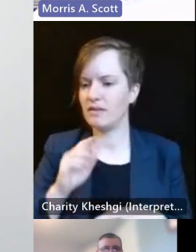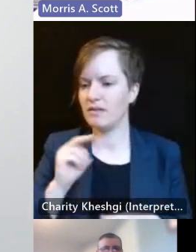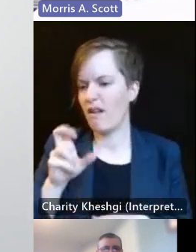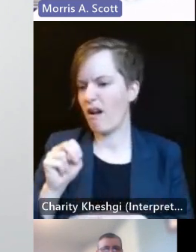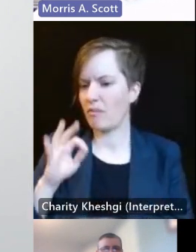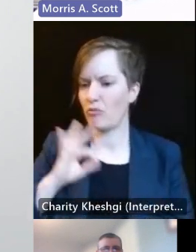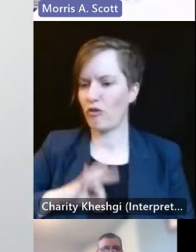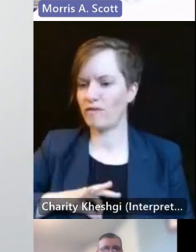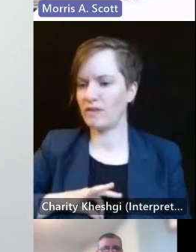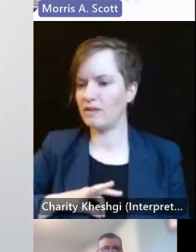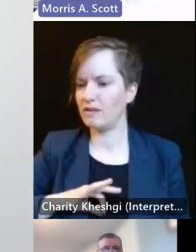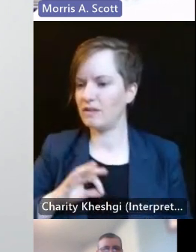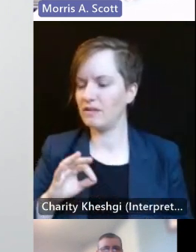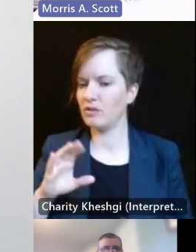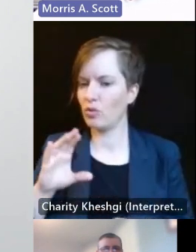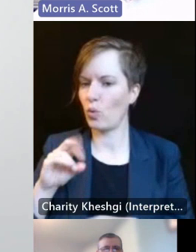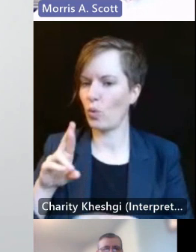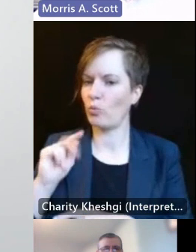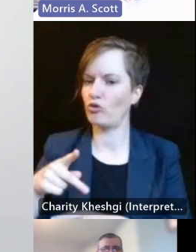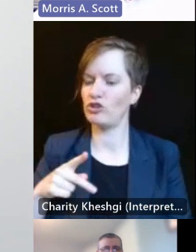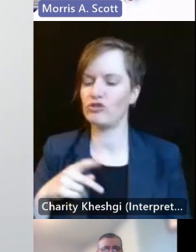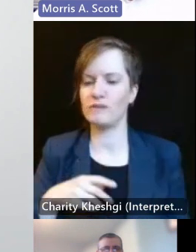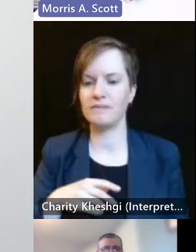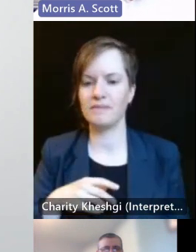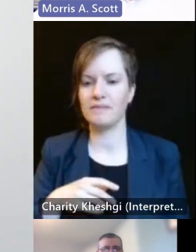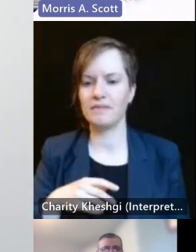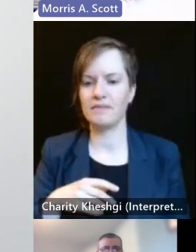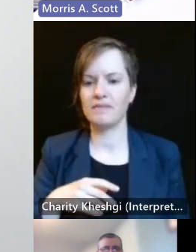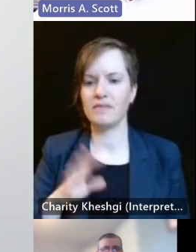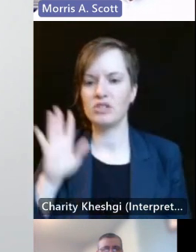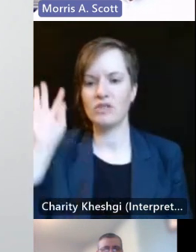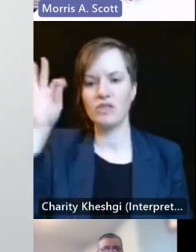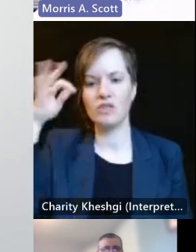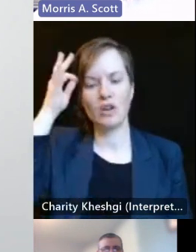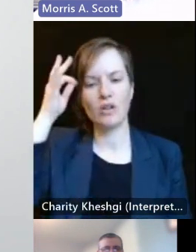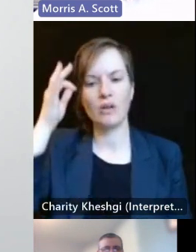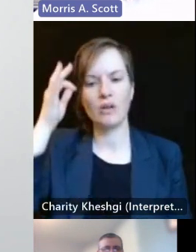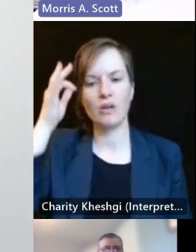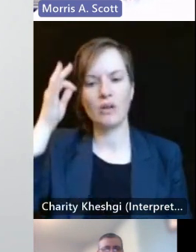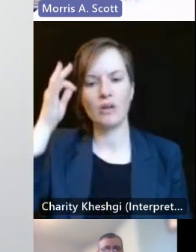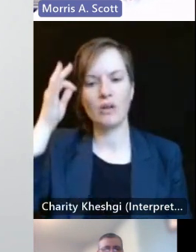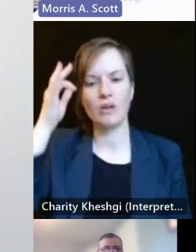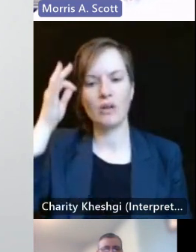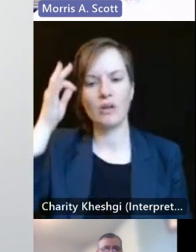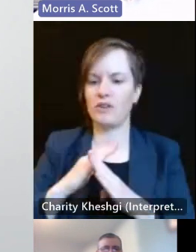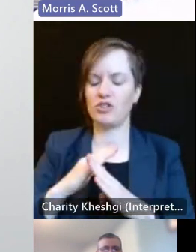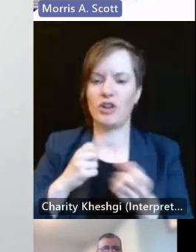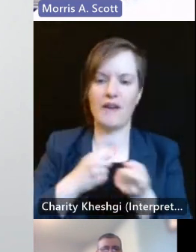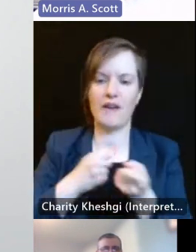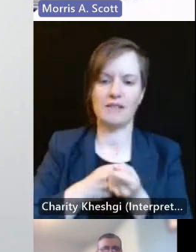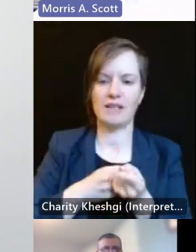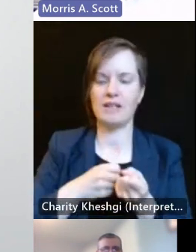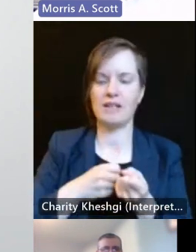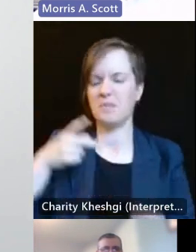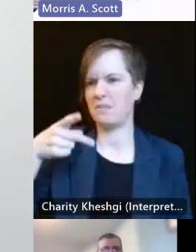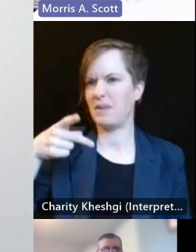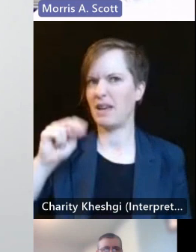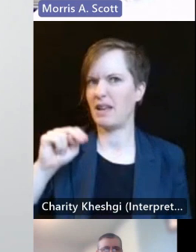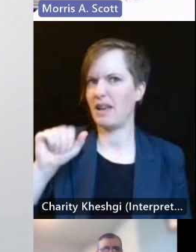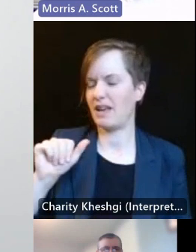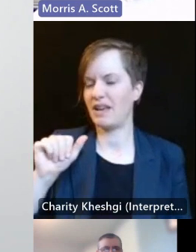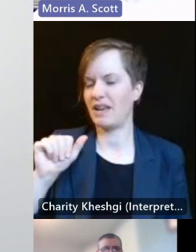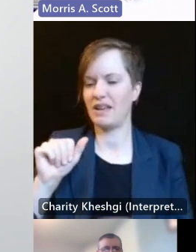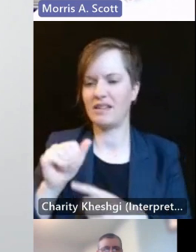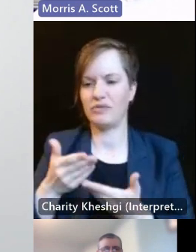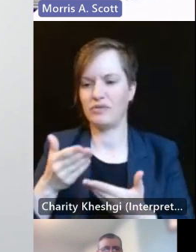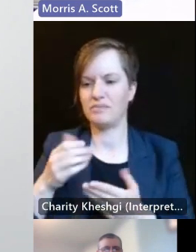as the federally mandated protection and advocacy, or the PNA, agency in Pennsylvania. DRP